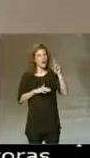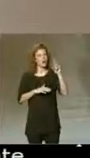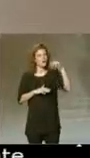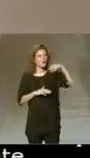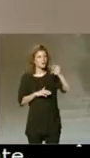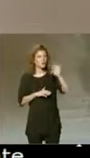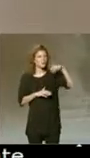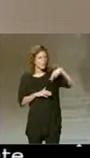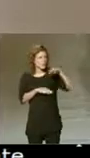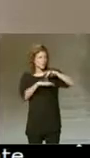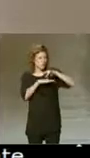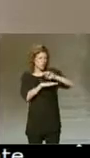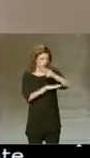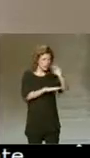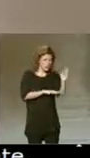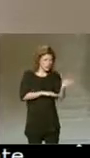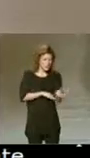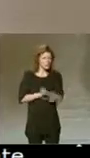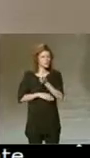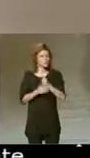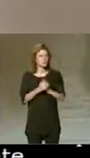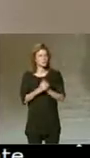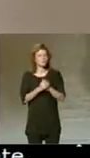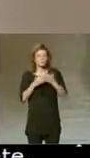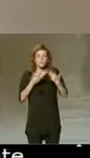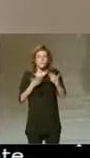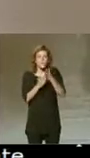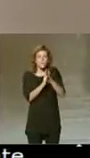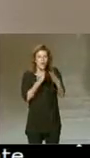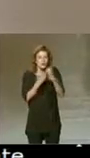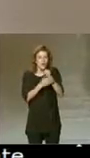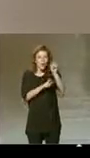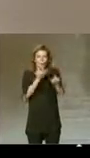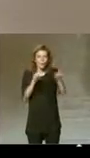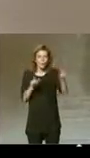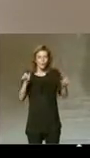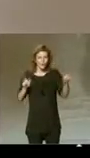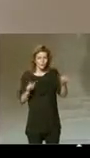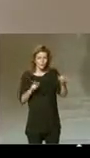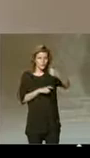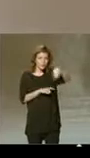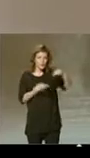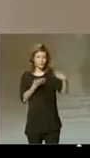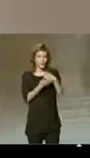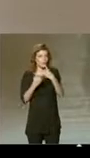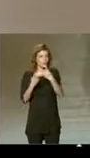Parkinson, some with medullary injury. So they are all people, they are all individuals, and they all